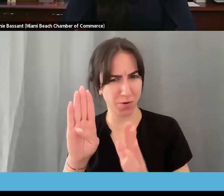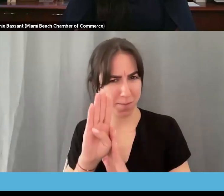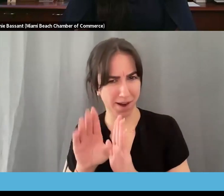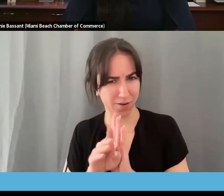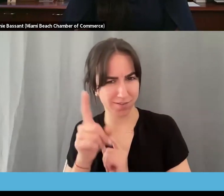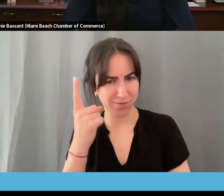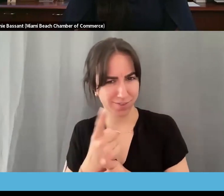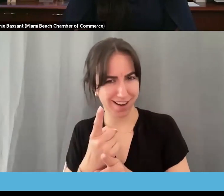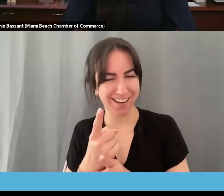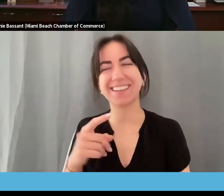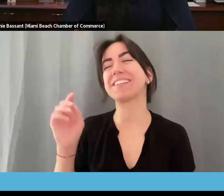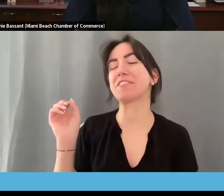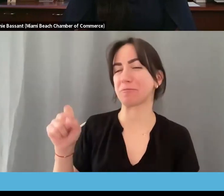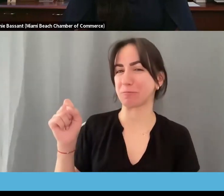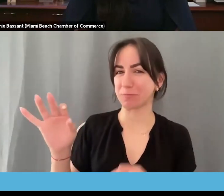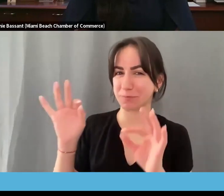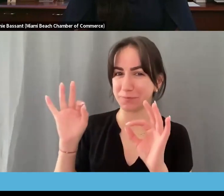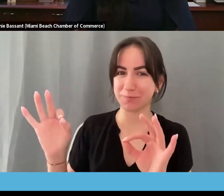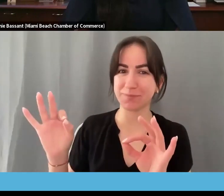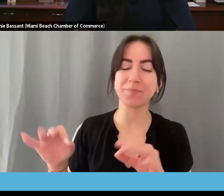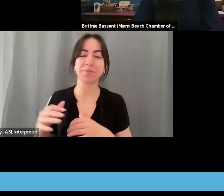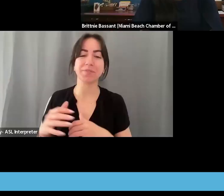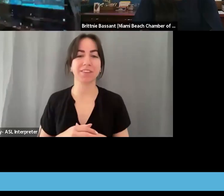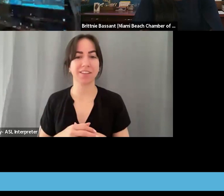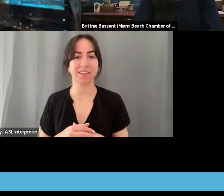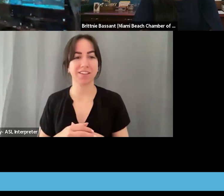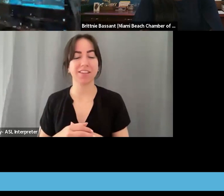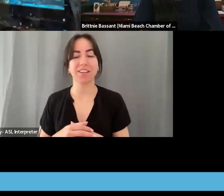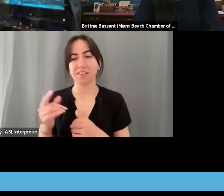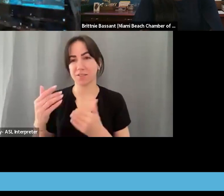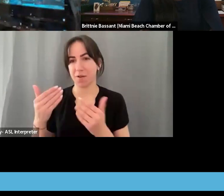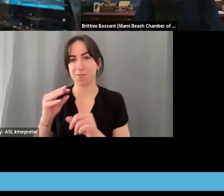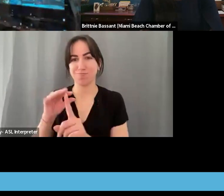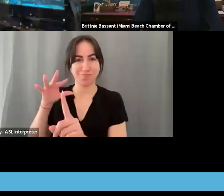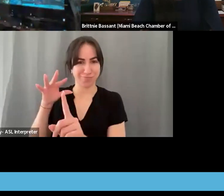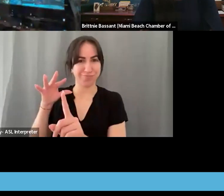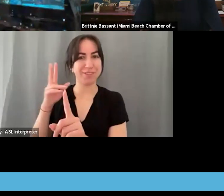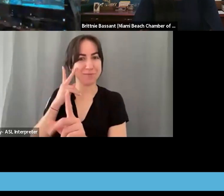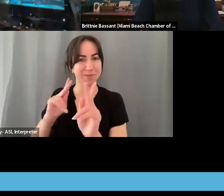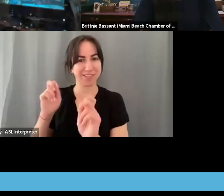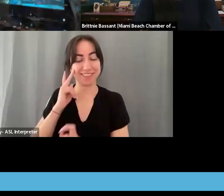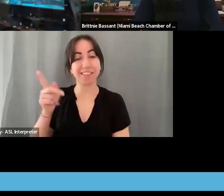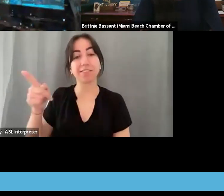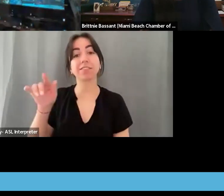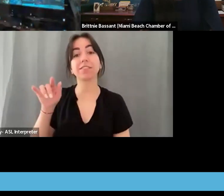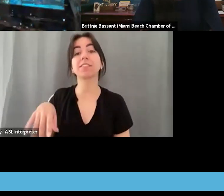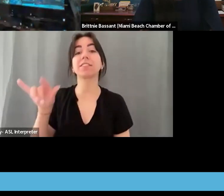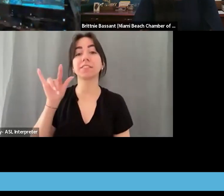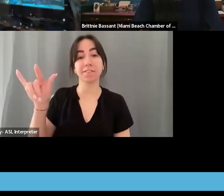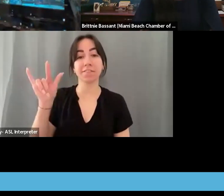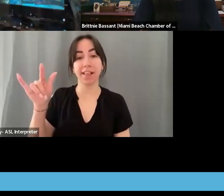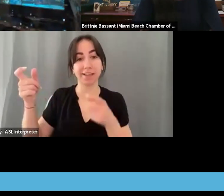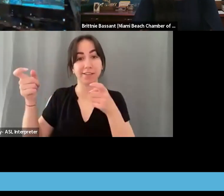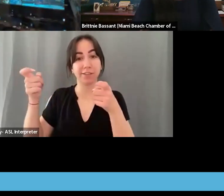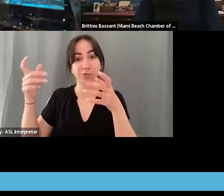I think? Yes. Excellent. So adding you to the spotlight, Heidi. Heidi is a flight director at NASA